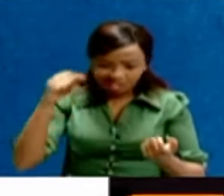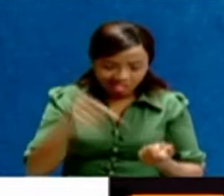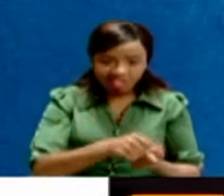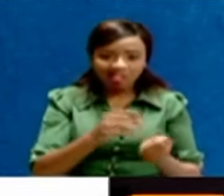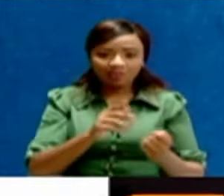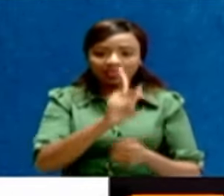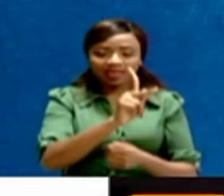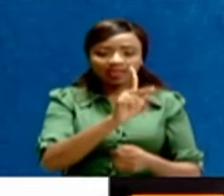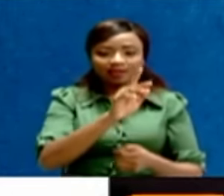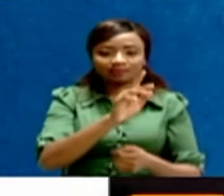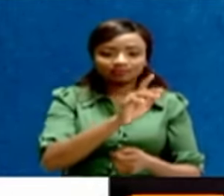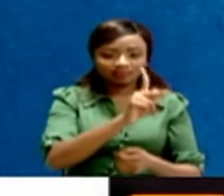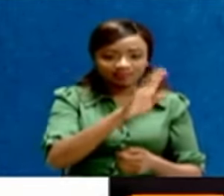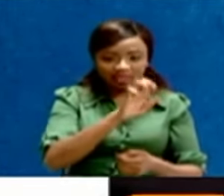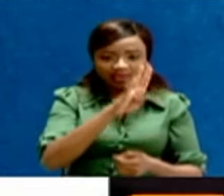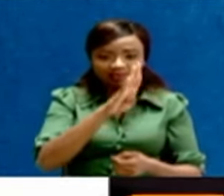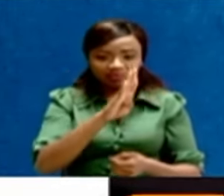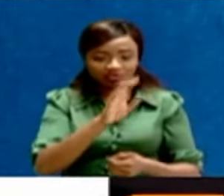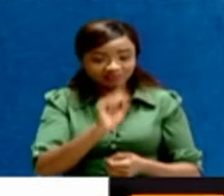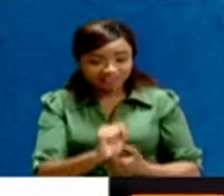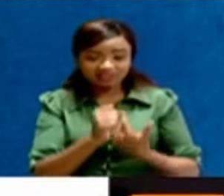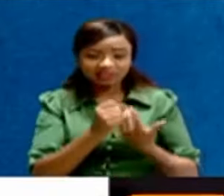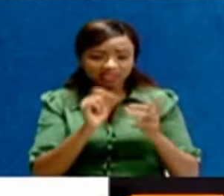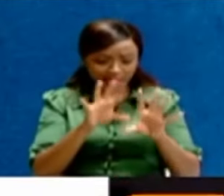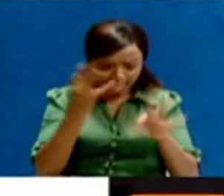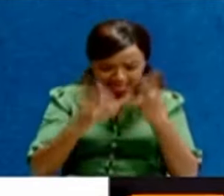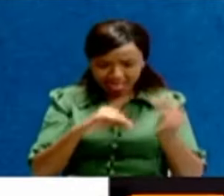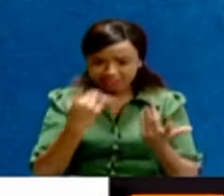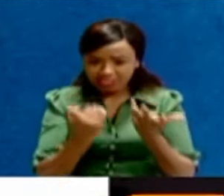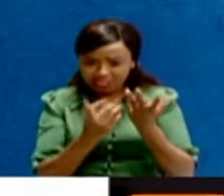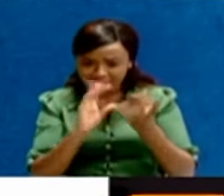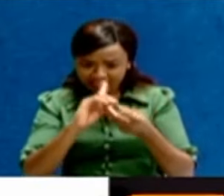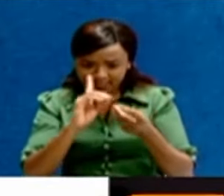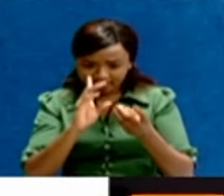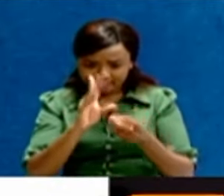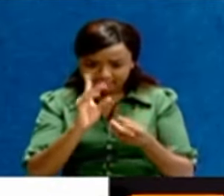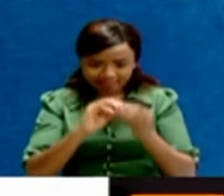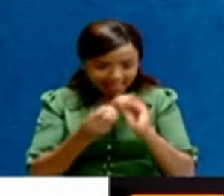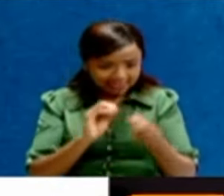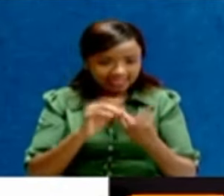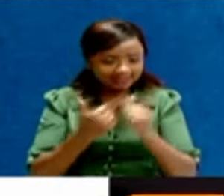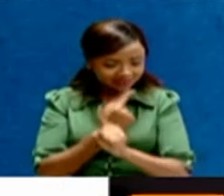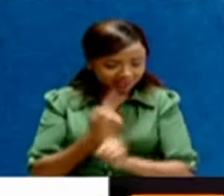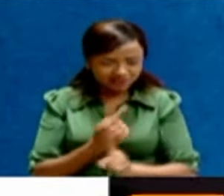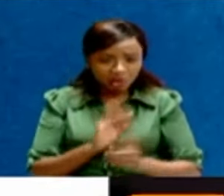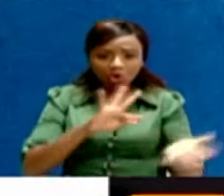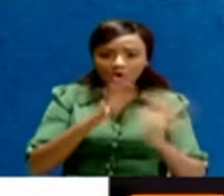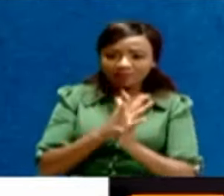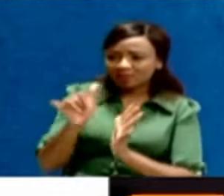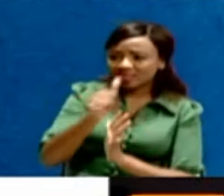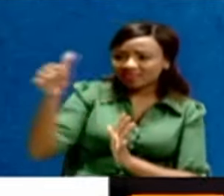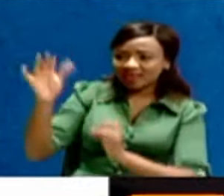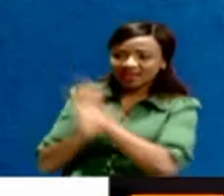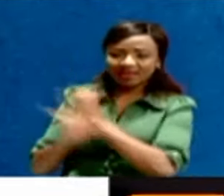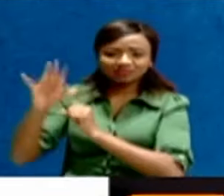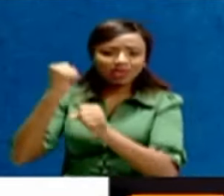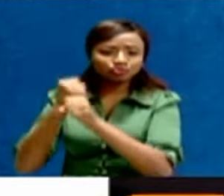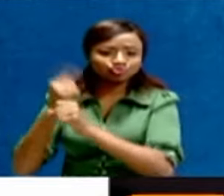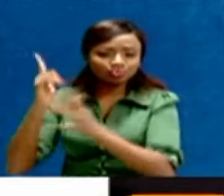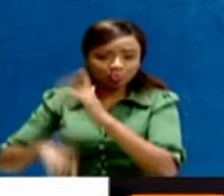of Statistics and analyze data, compared what other countries around the world do, which are